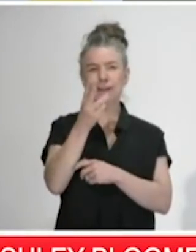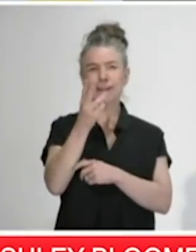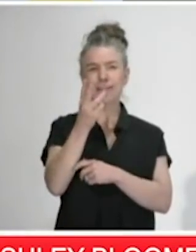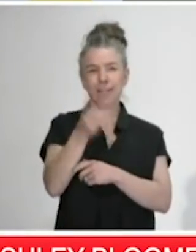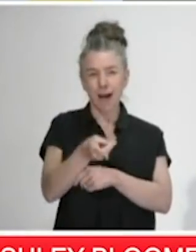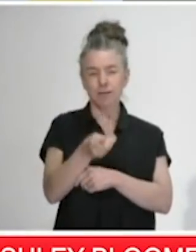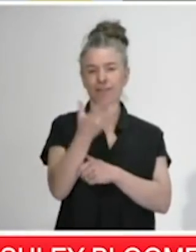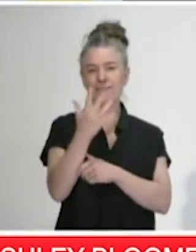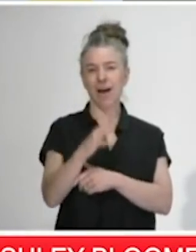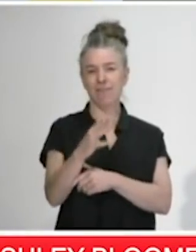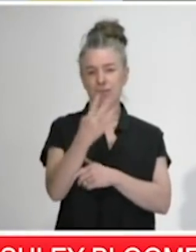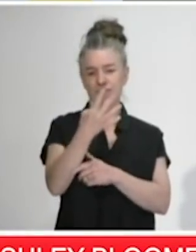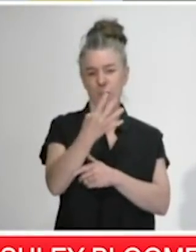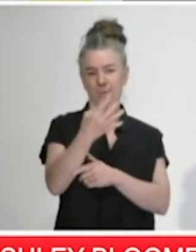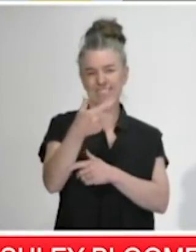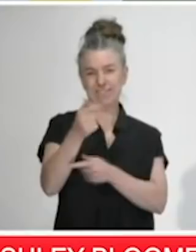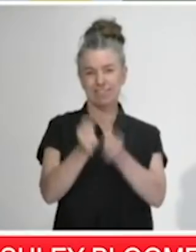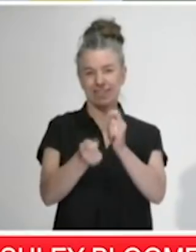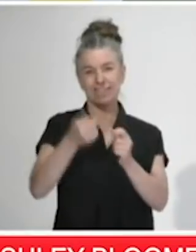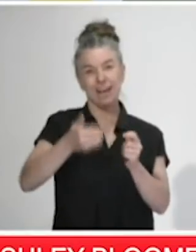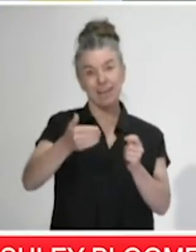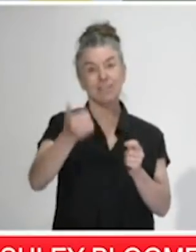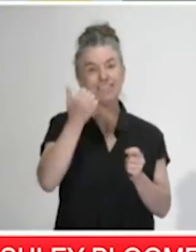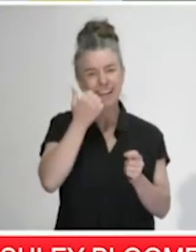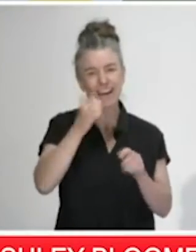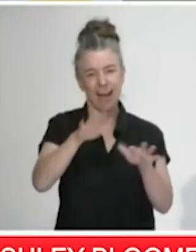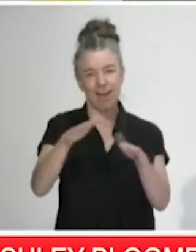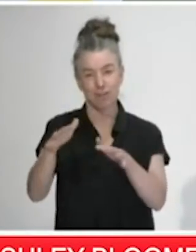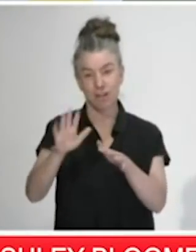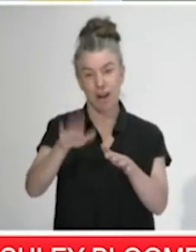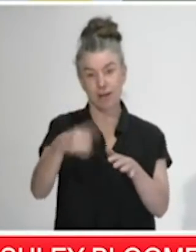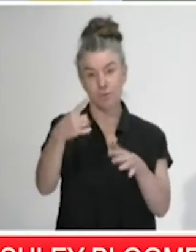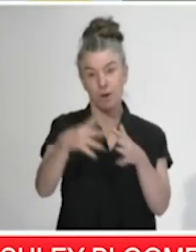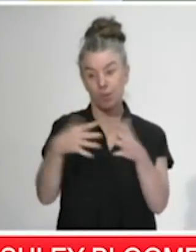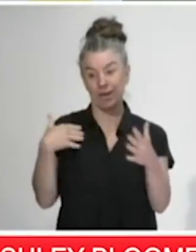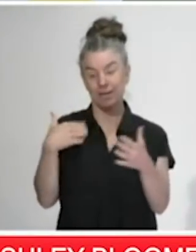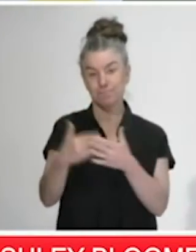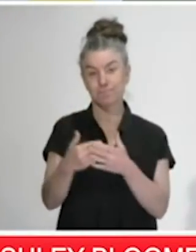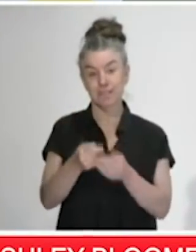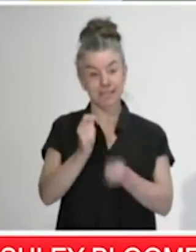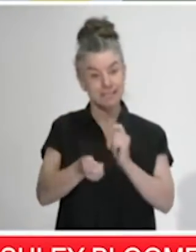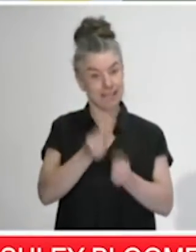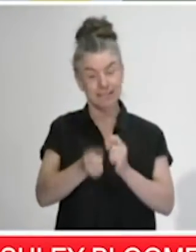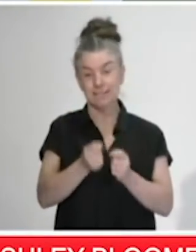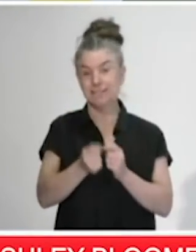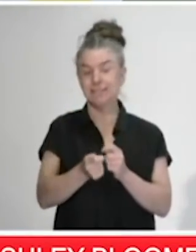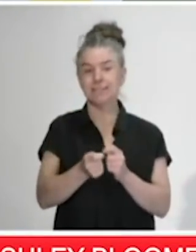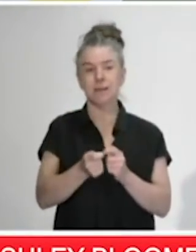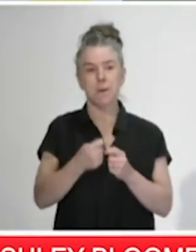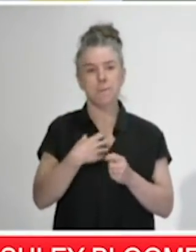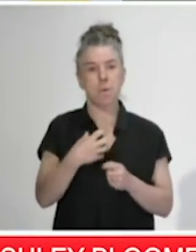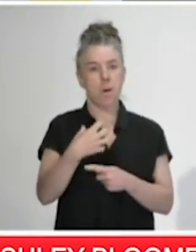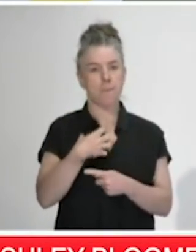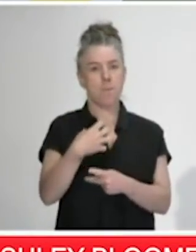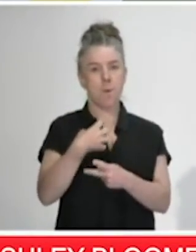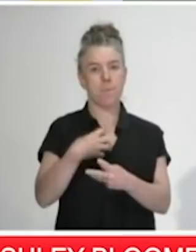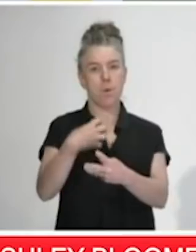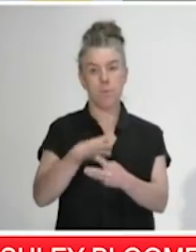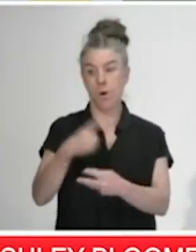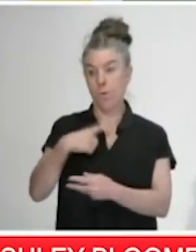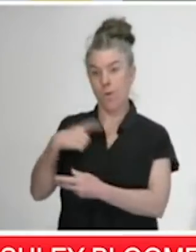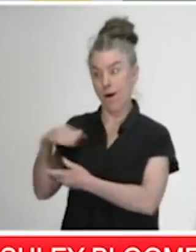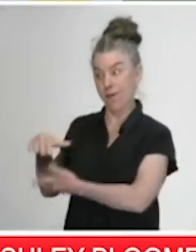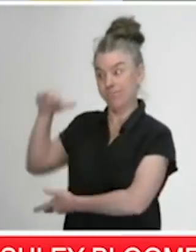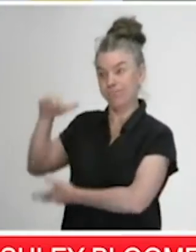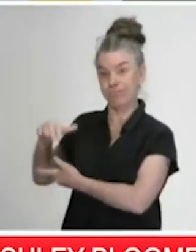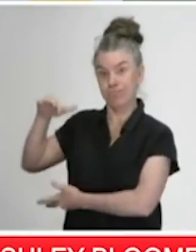3,547 per day. We still have good test capacity, and that continues to increase as supplies come in as